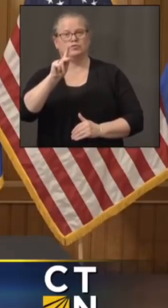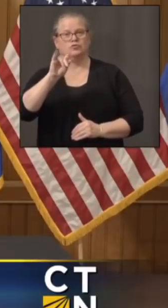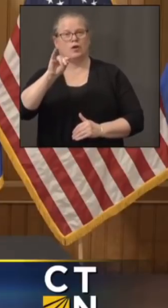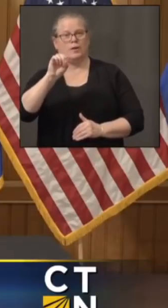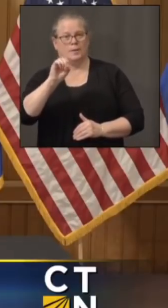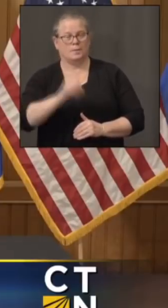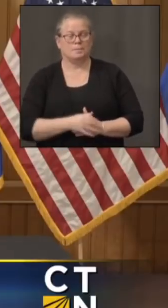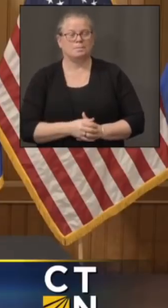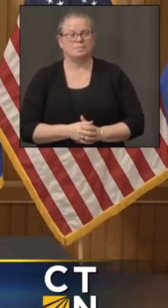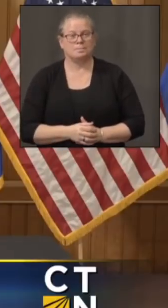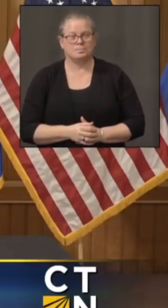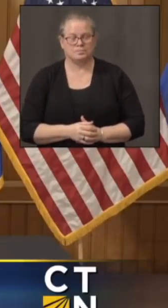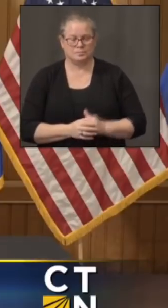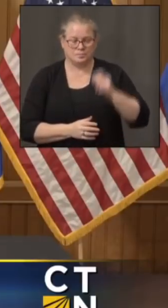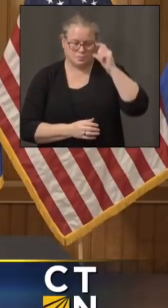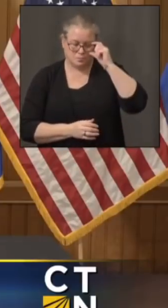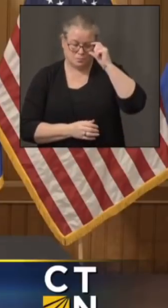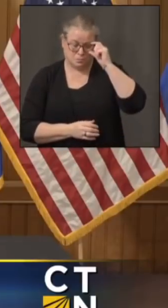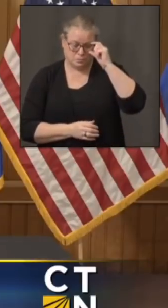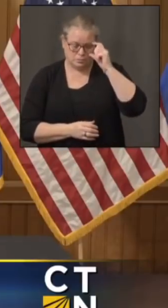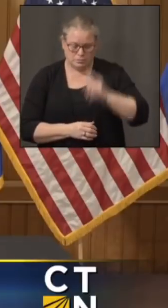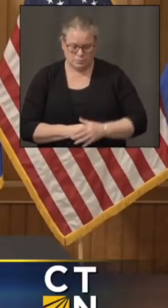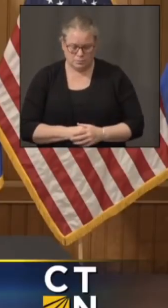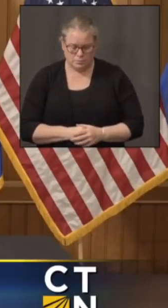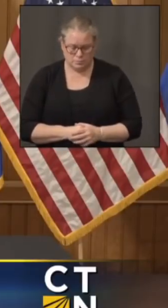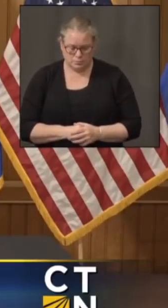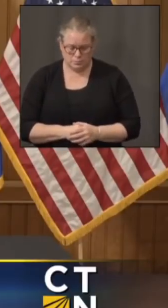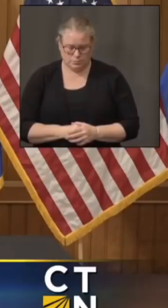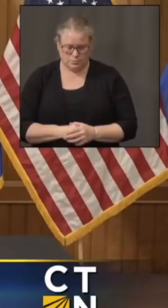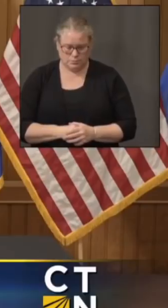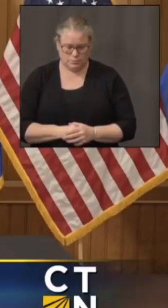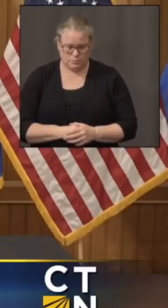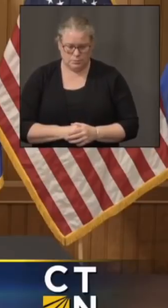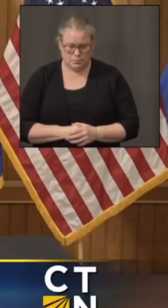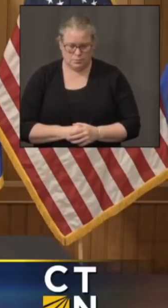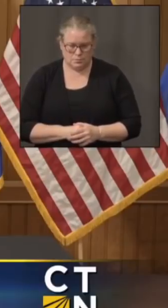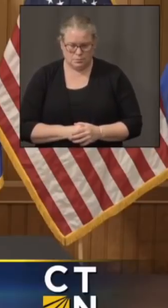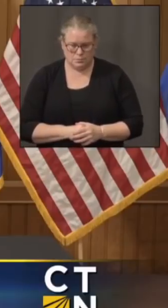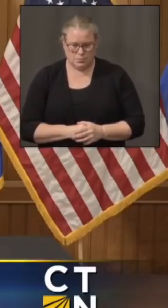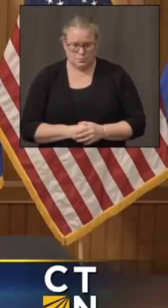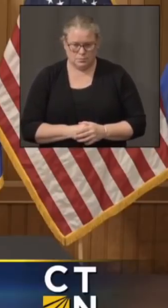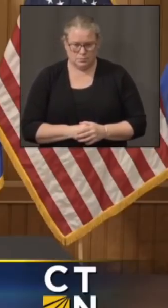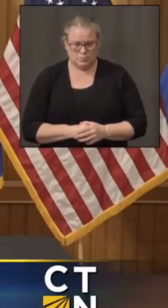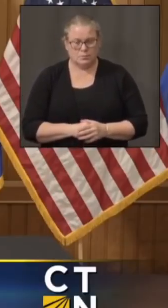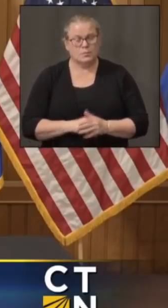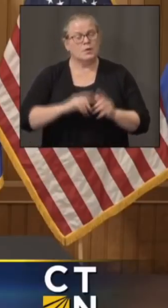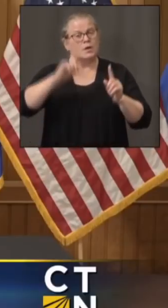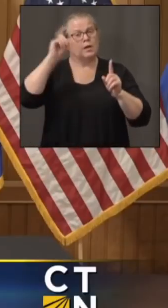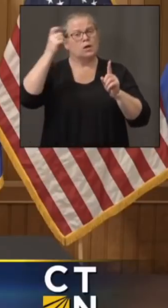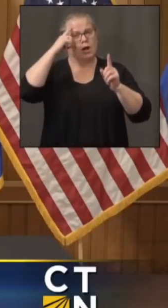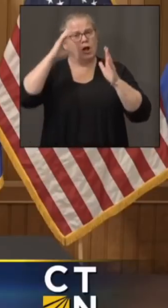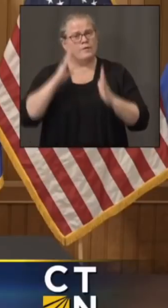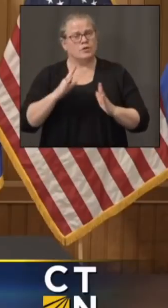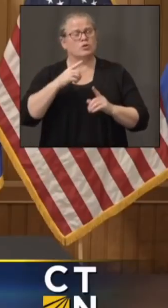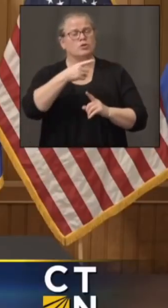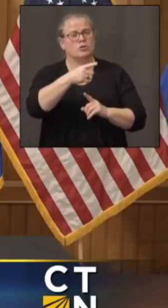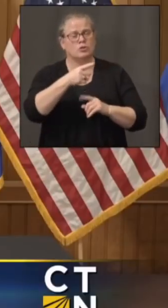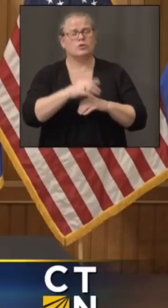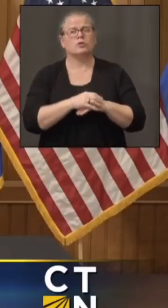Thanks, Mac. Governor, I hear you say that we should, that you're encouraging schools to stay open, and